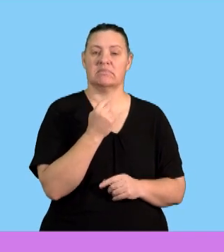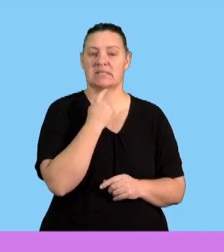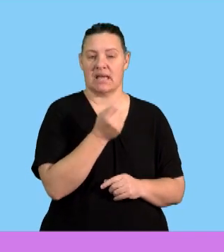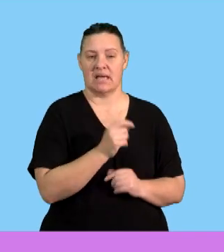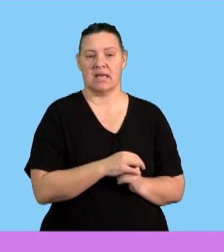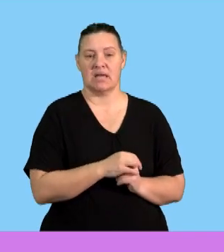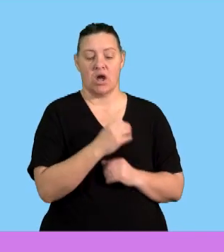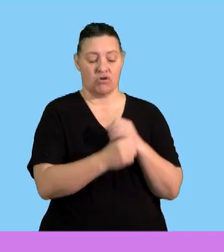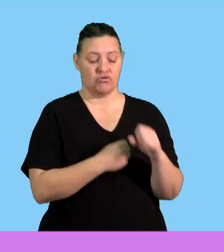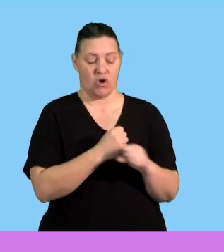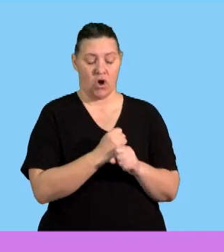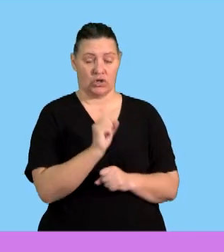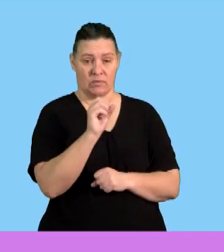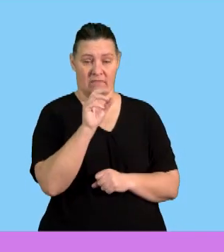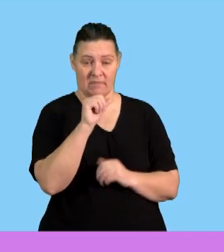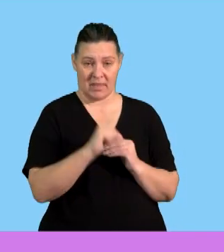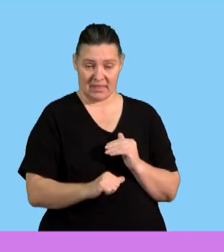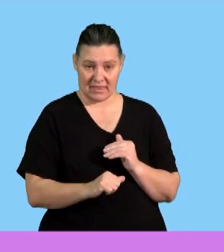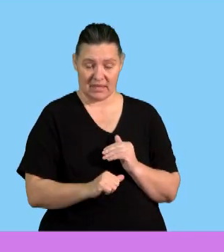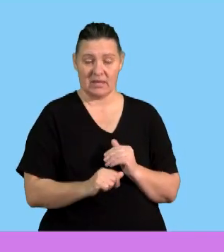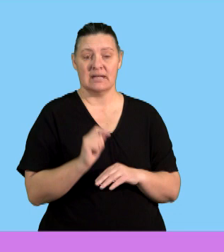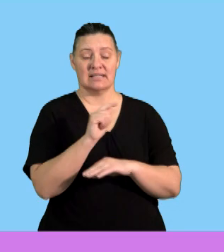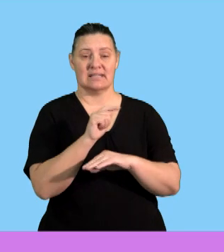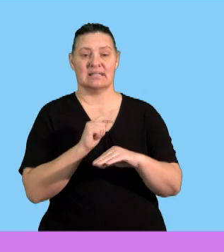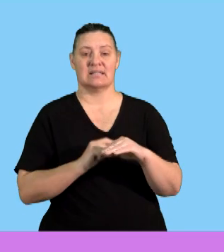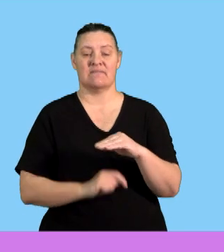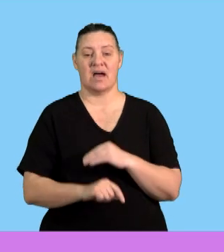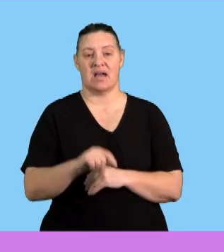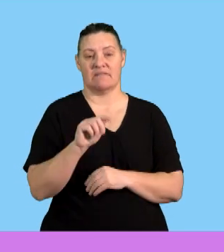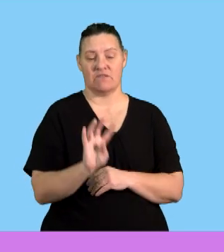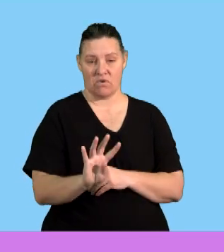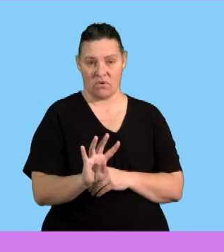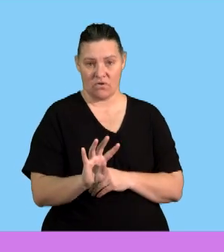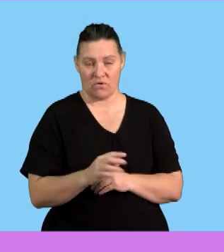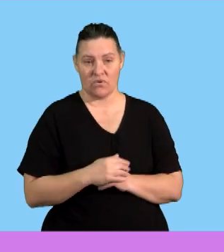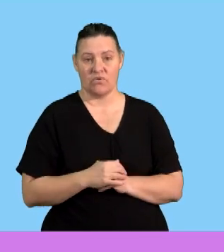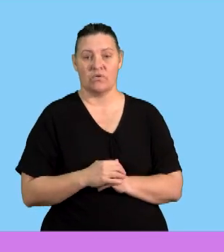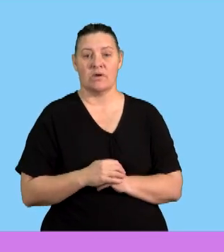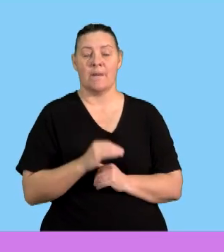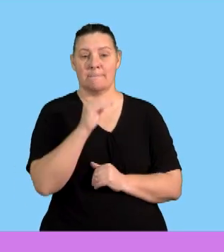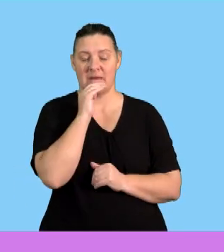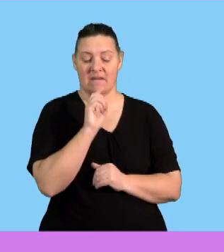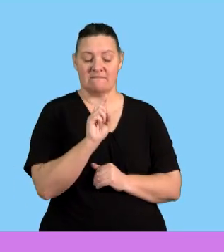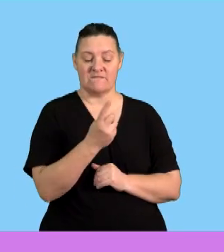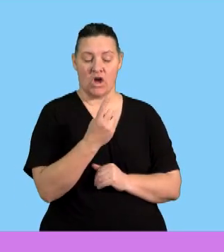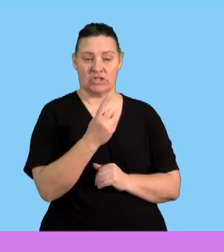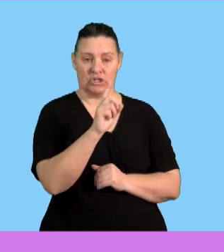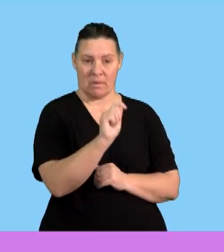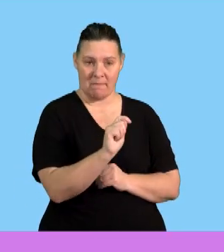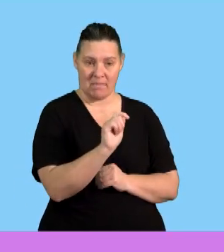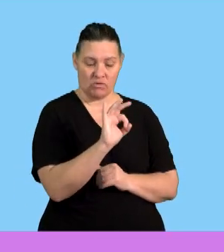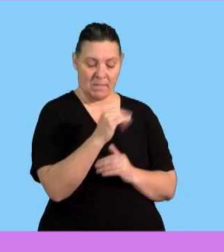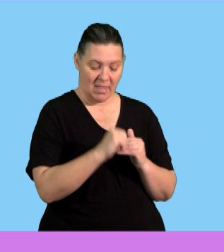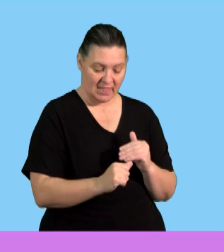So I'm going to take my year and I'm going to divide it into 4. So after the first